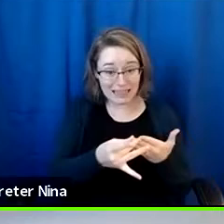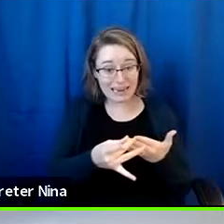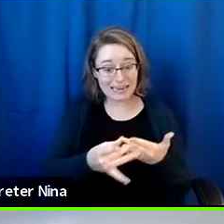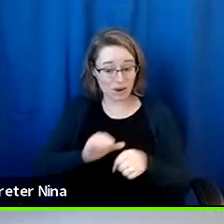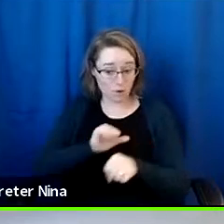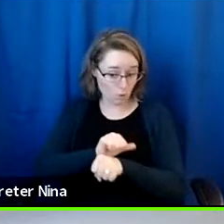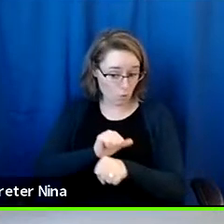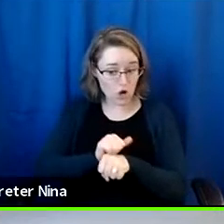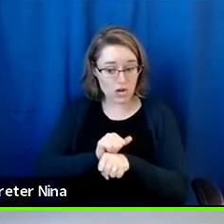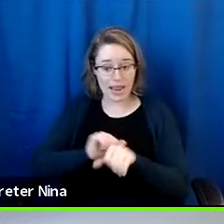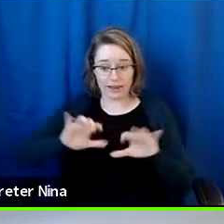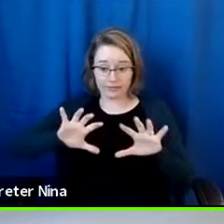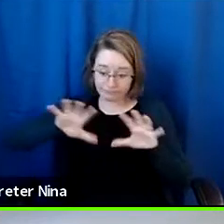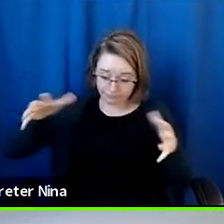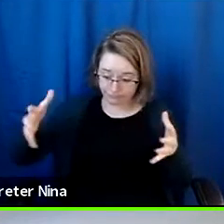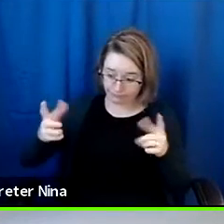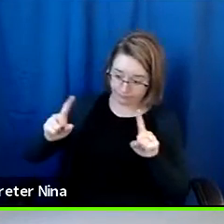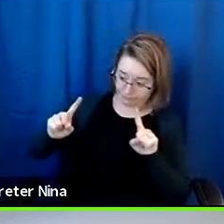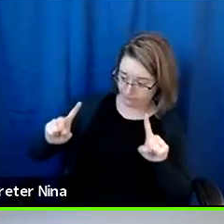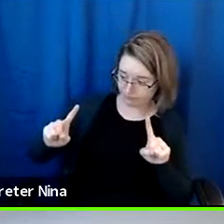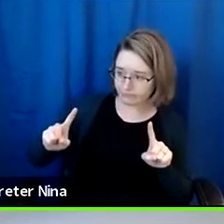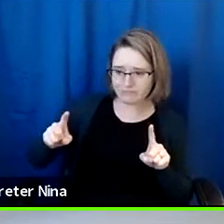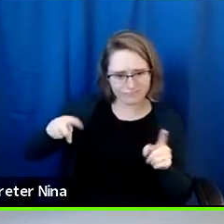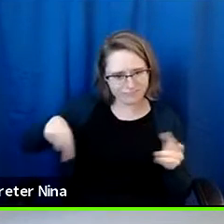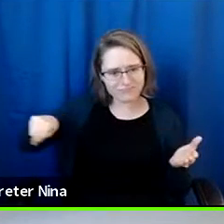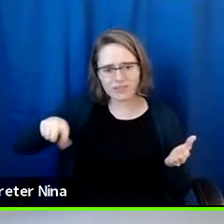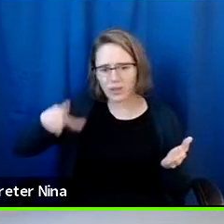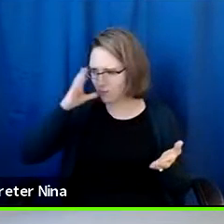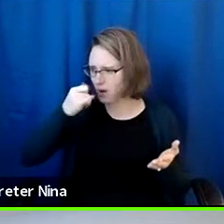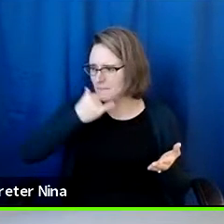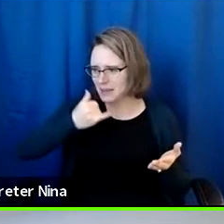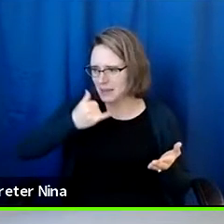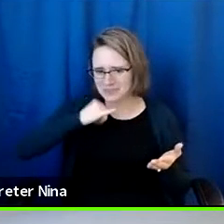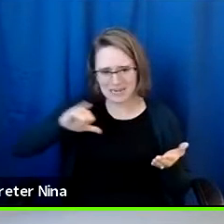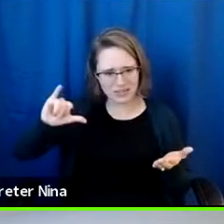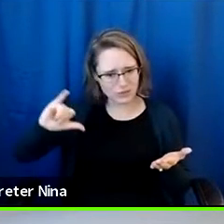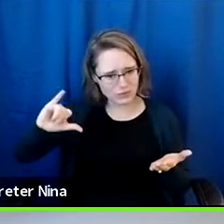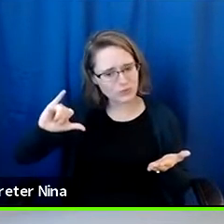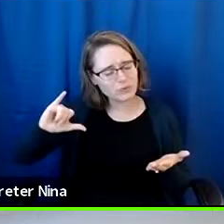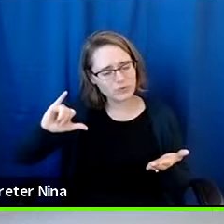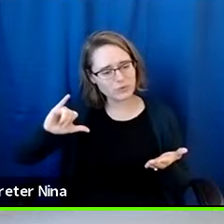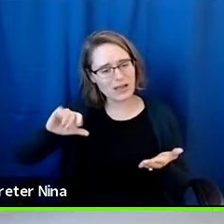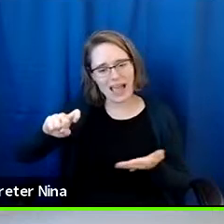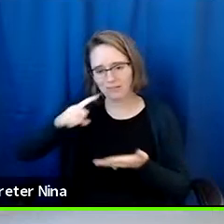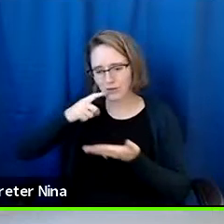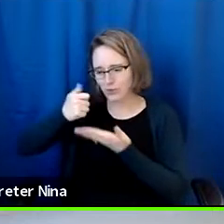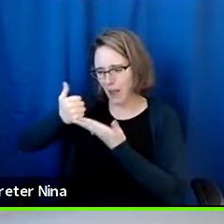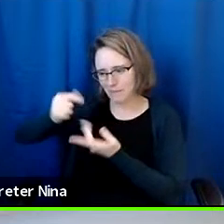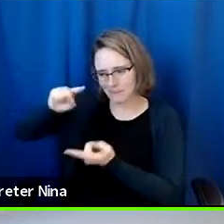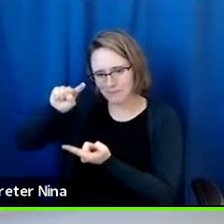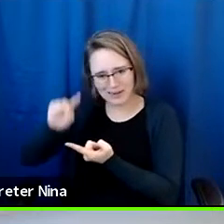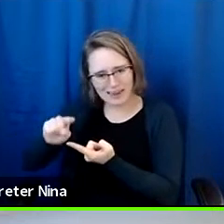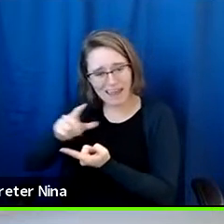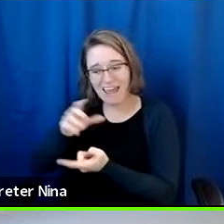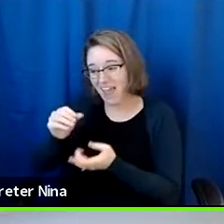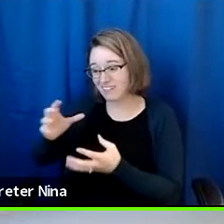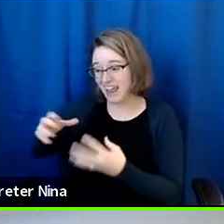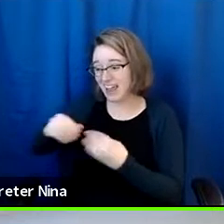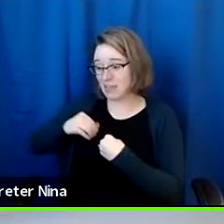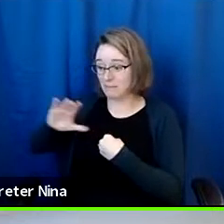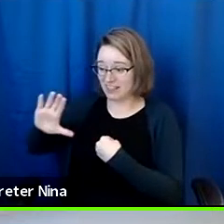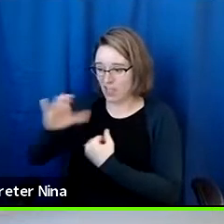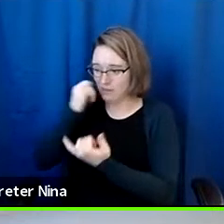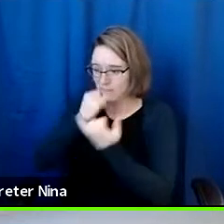beside is going to make mistakes as well. And so you need to be able to help mitigate that and accept the mistakes that others